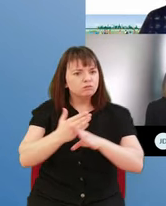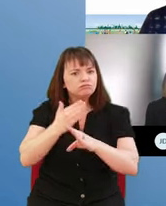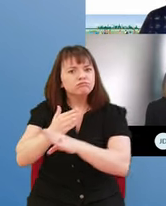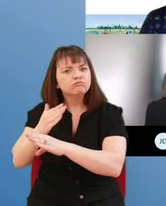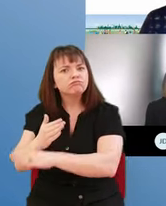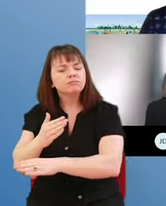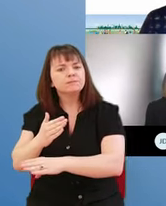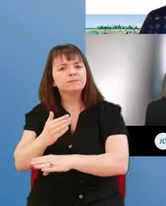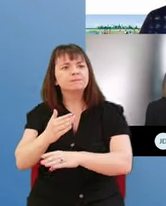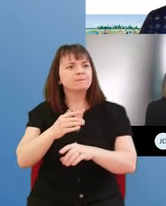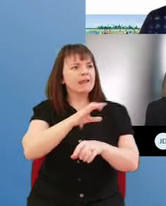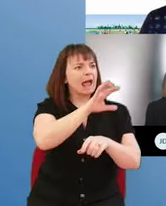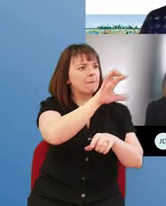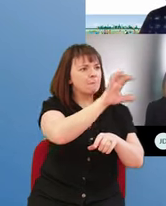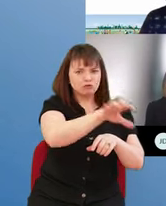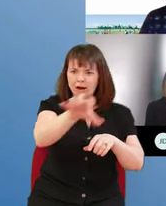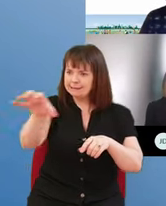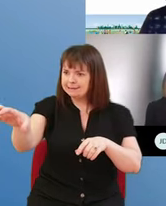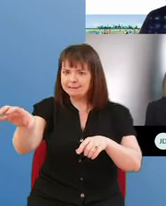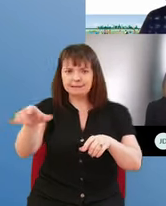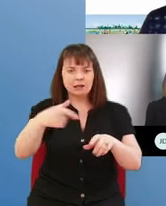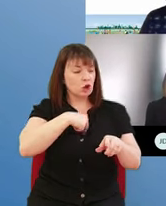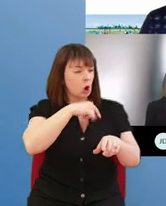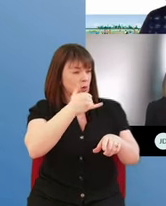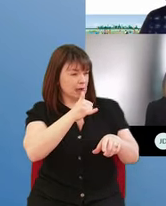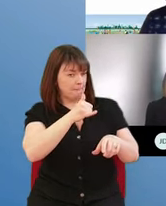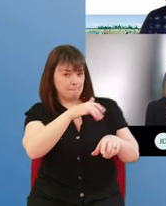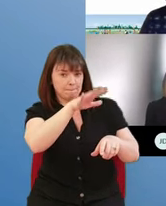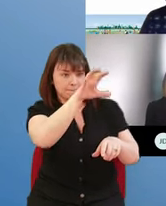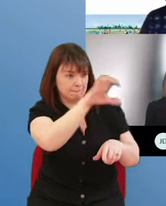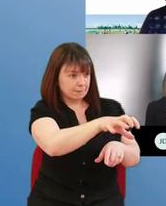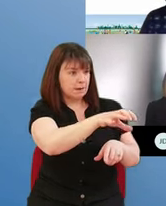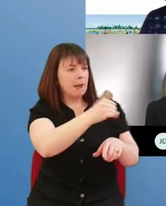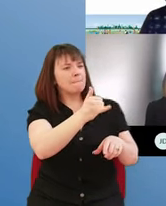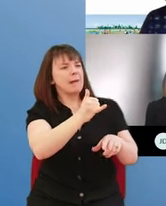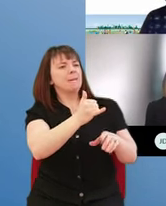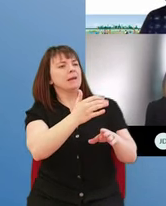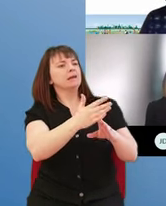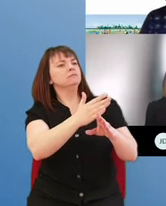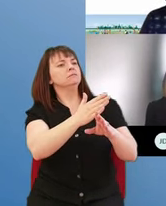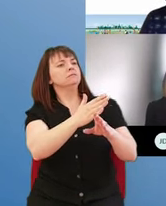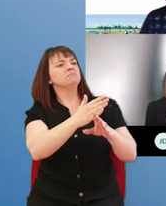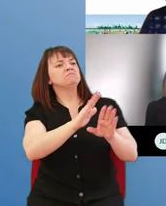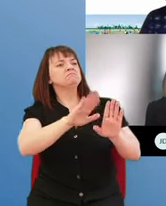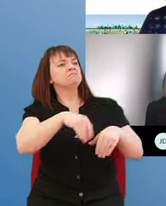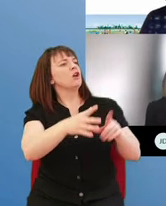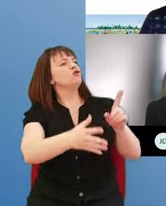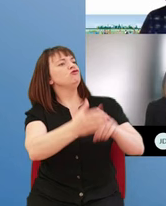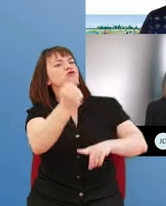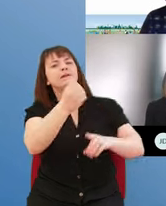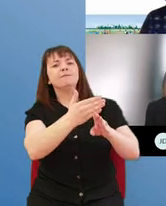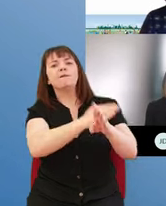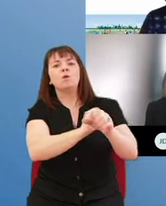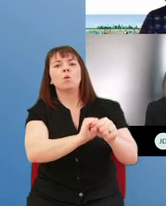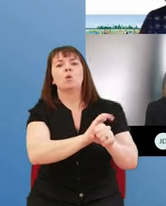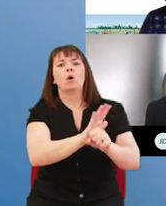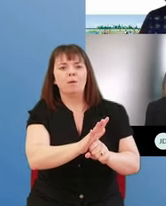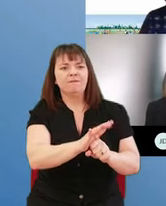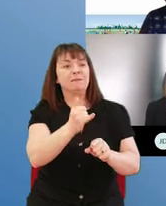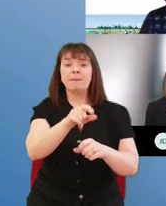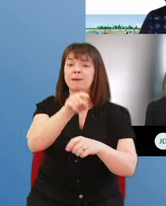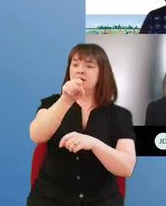and there was a degree of overlap between those two as well. So that's why we've triangulated the different data sources. We recognise